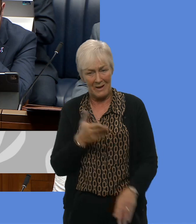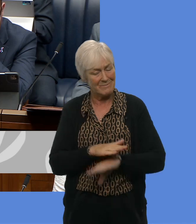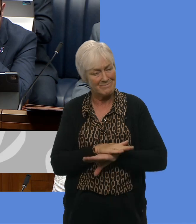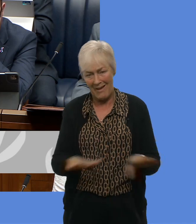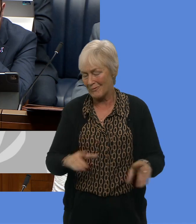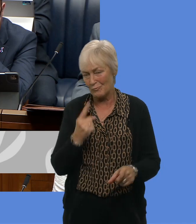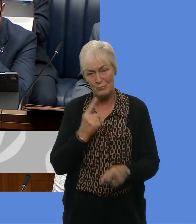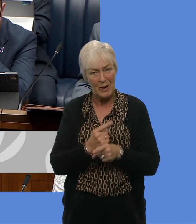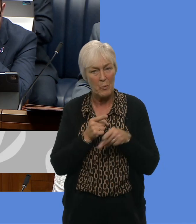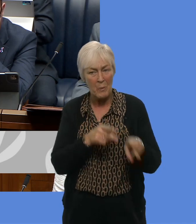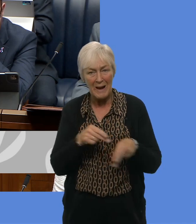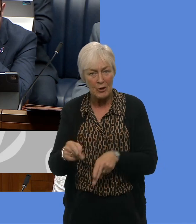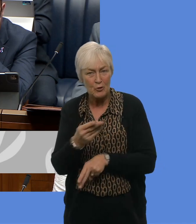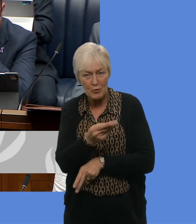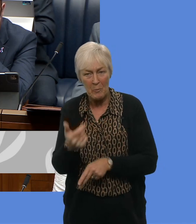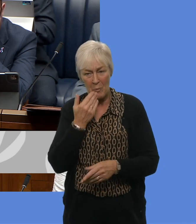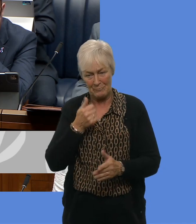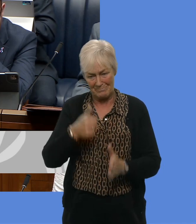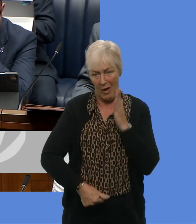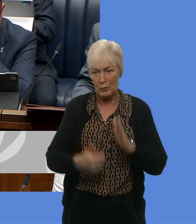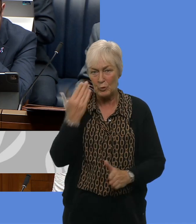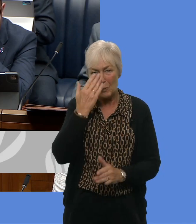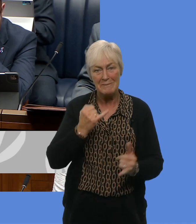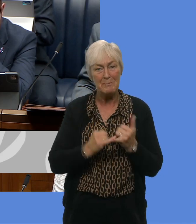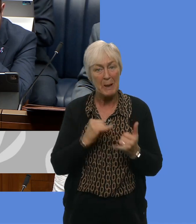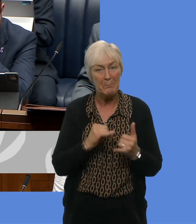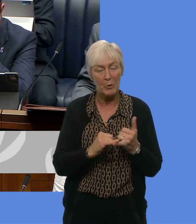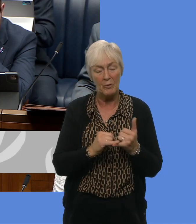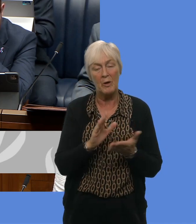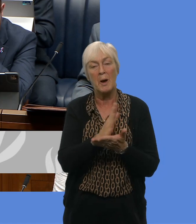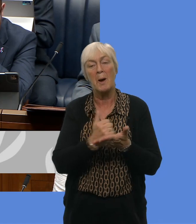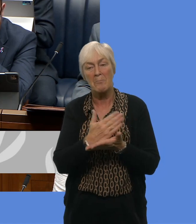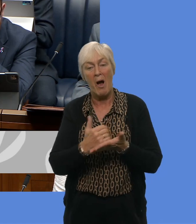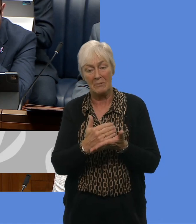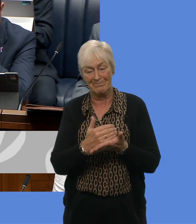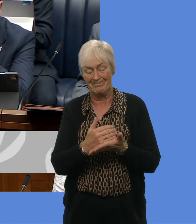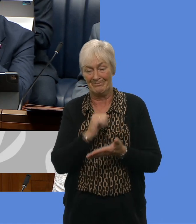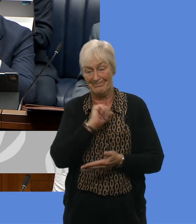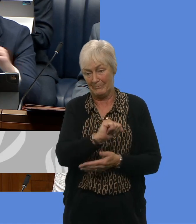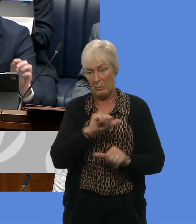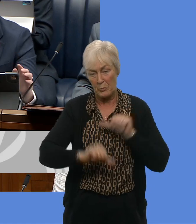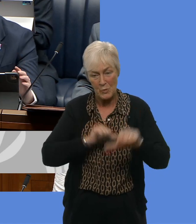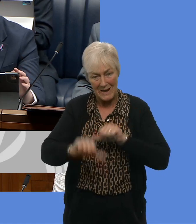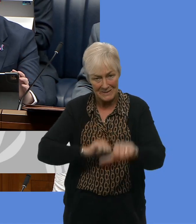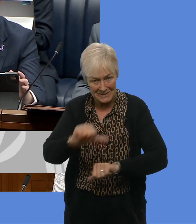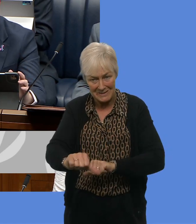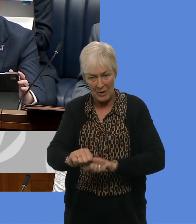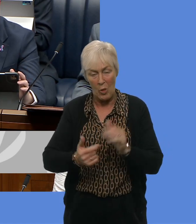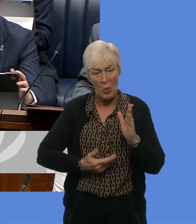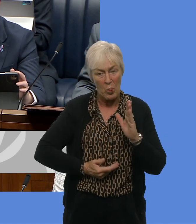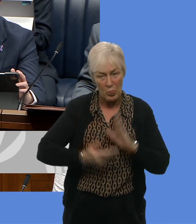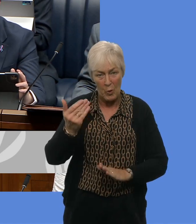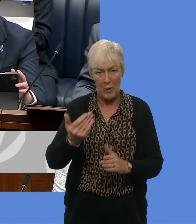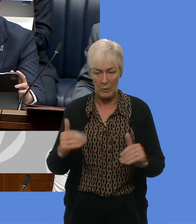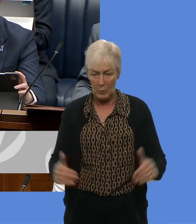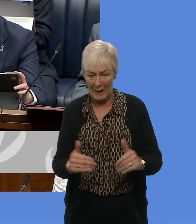be in some cases when it came to September. Part of that has been as a result of the process by way you